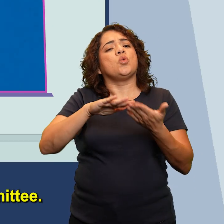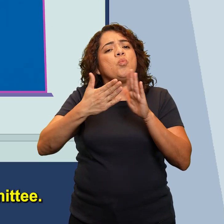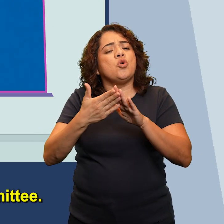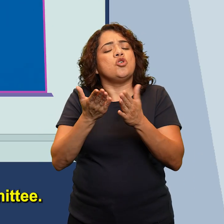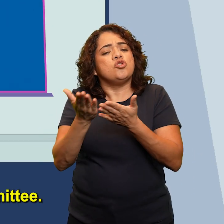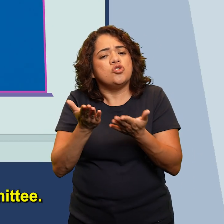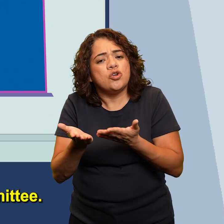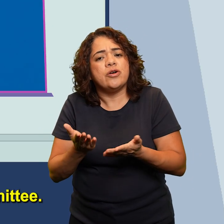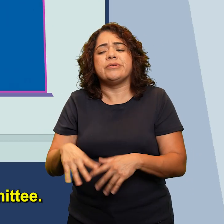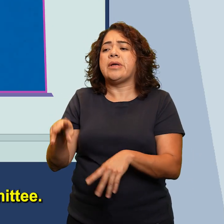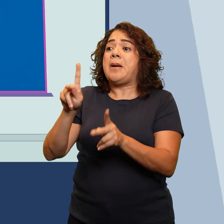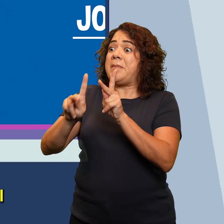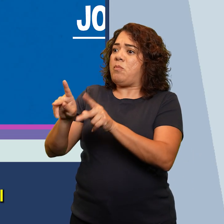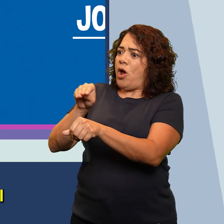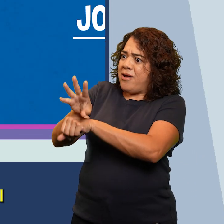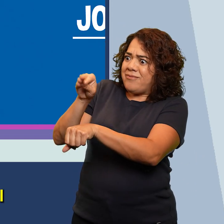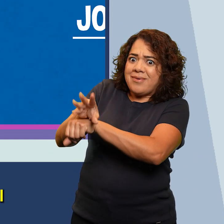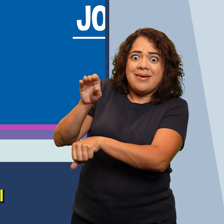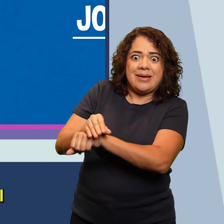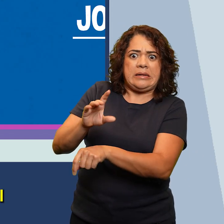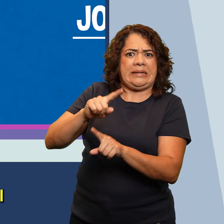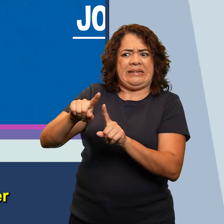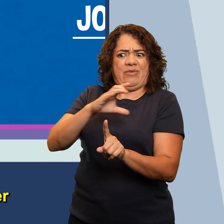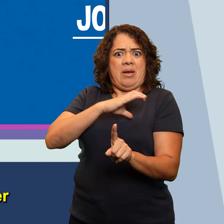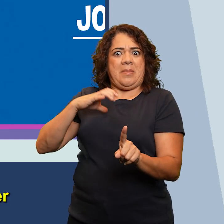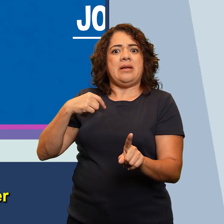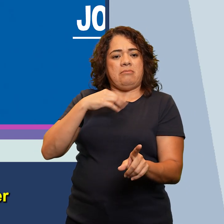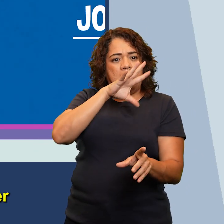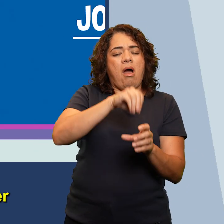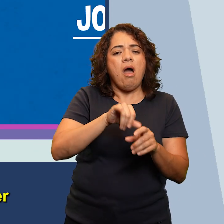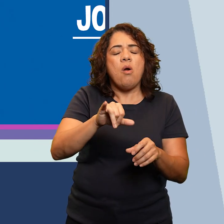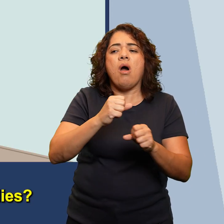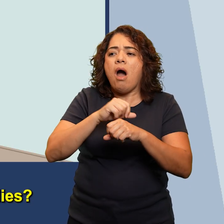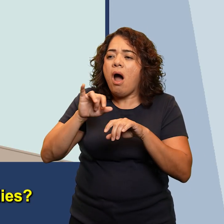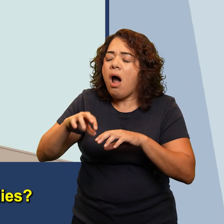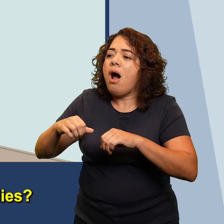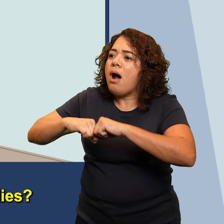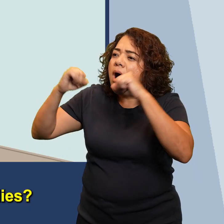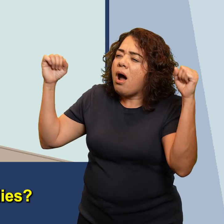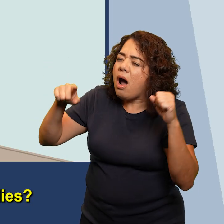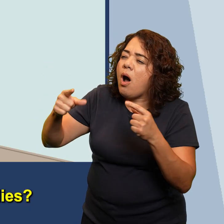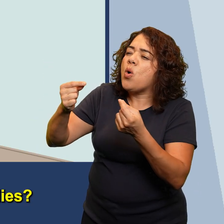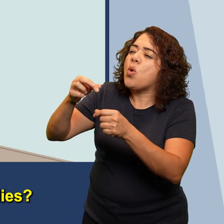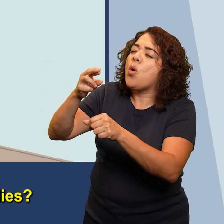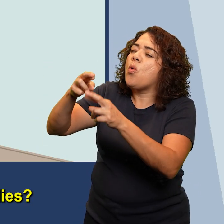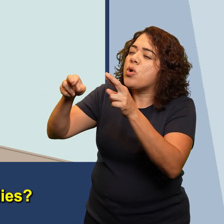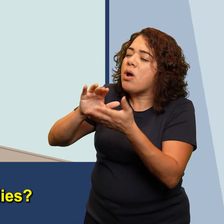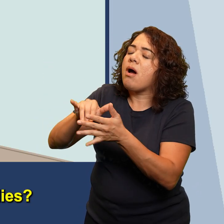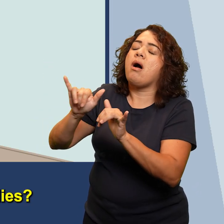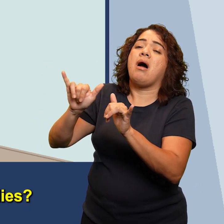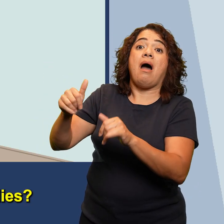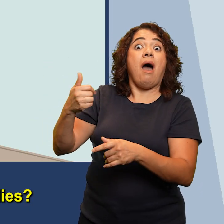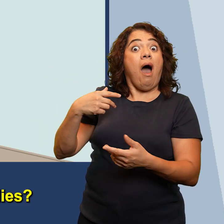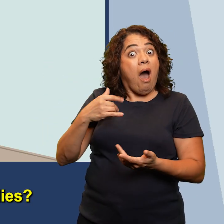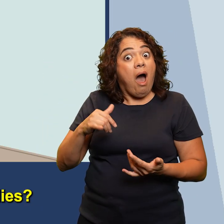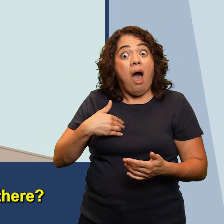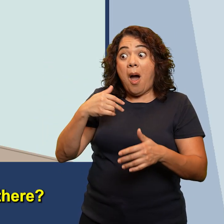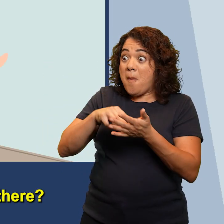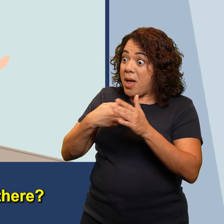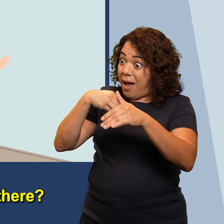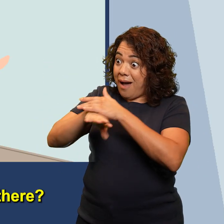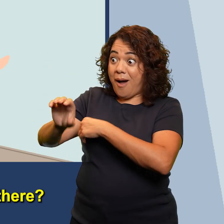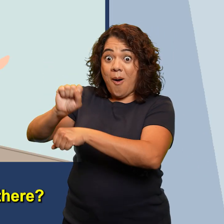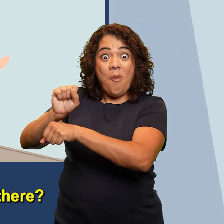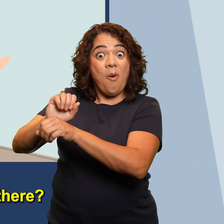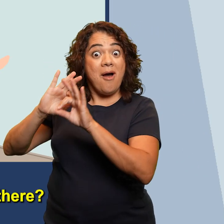Services or the People's Advisory Committee, so you can see in more detail the workings of your center. So I get to work with the families